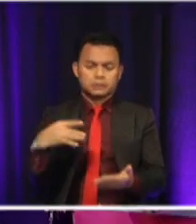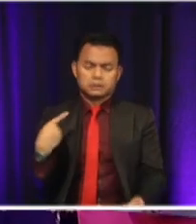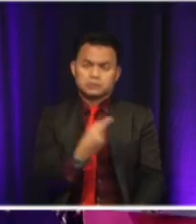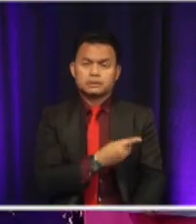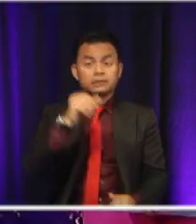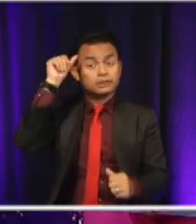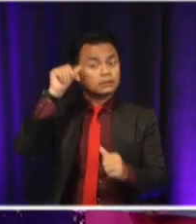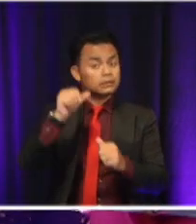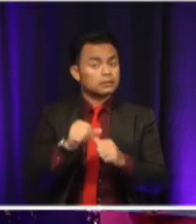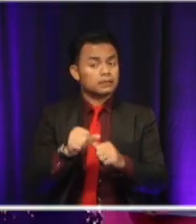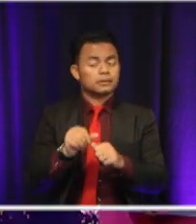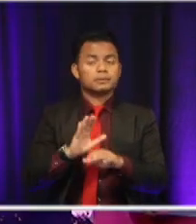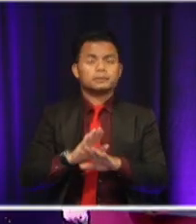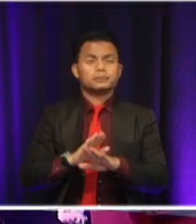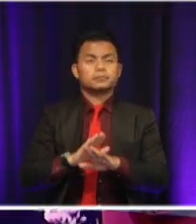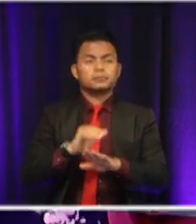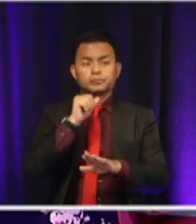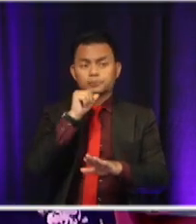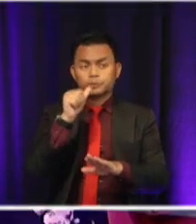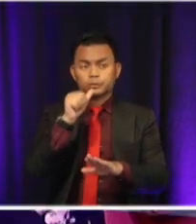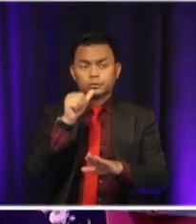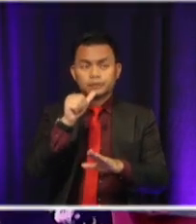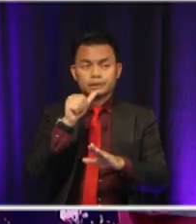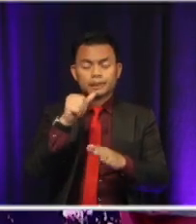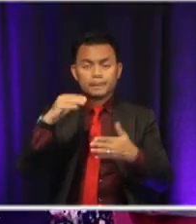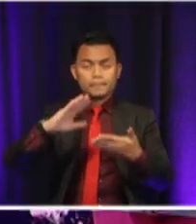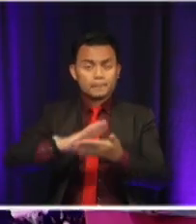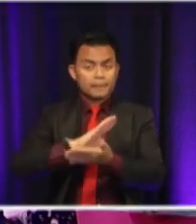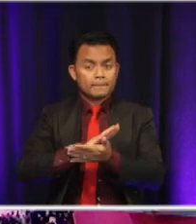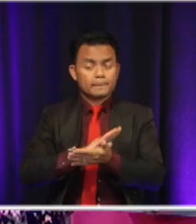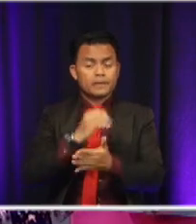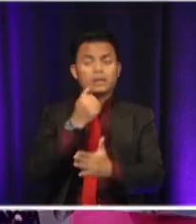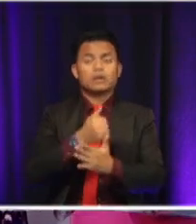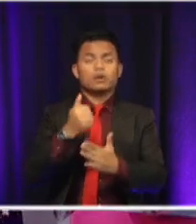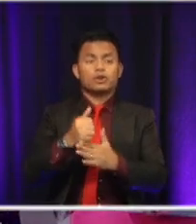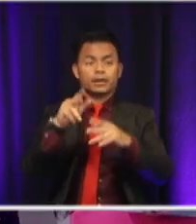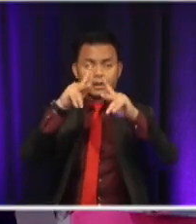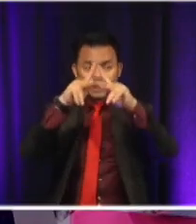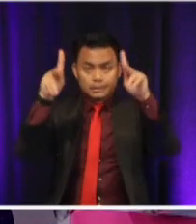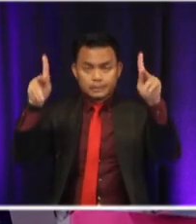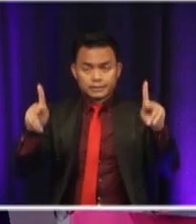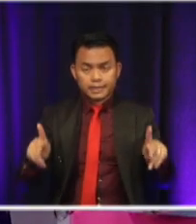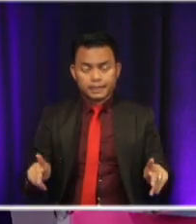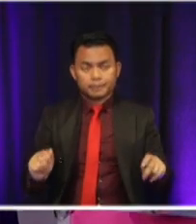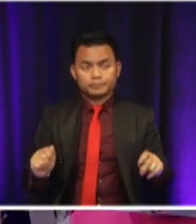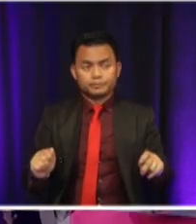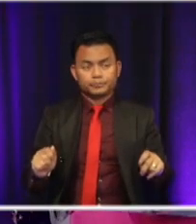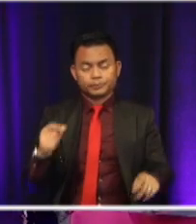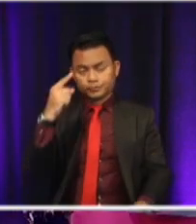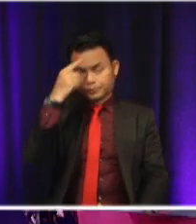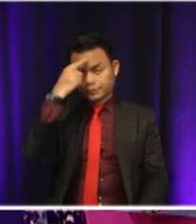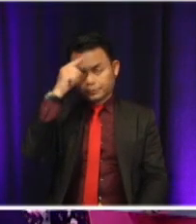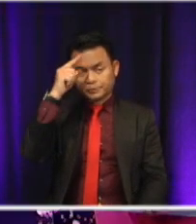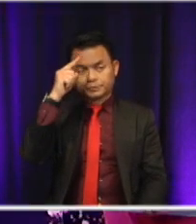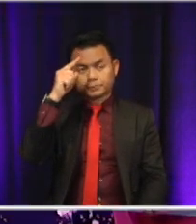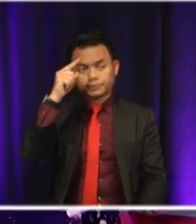a paper or an exam where I am testing you on how much you remember, testing your